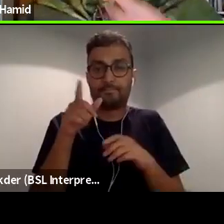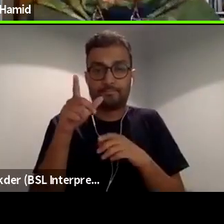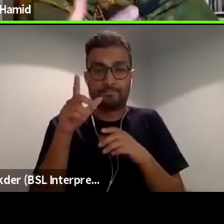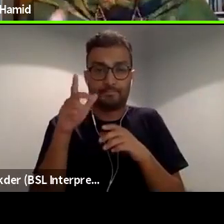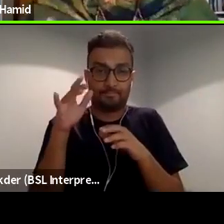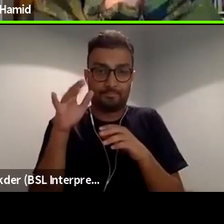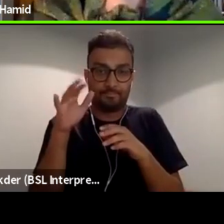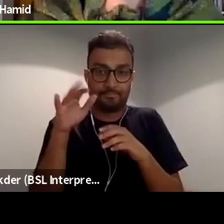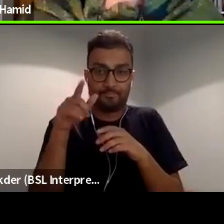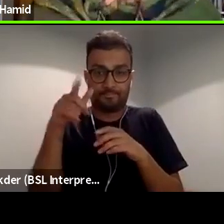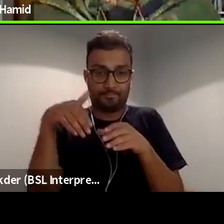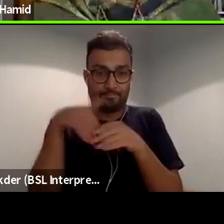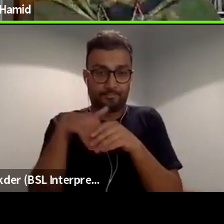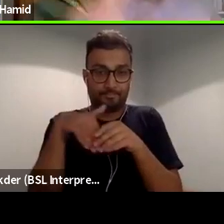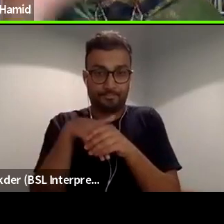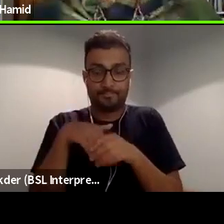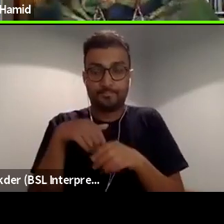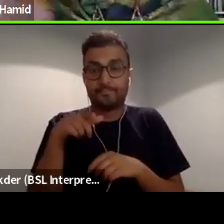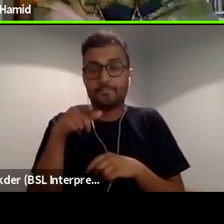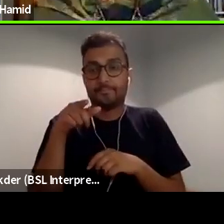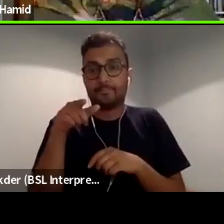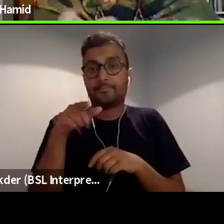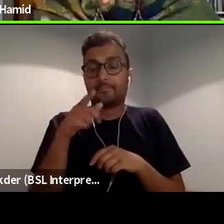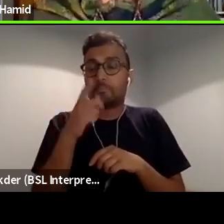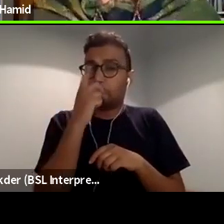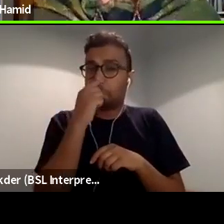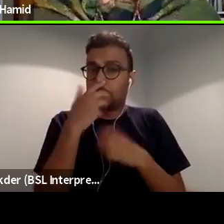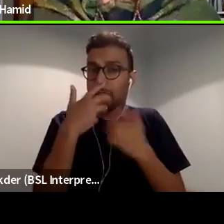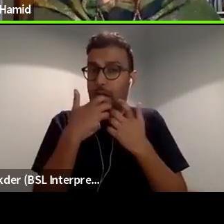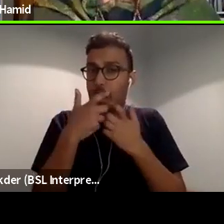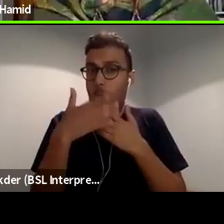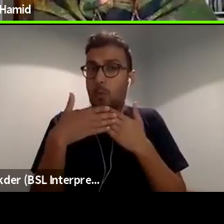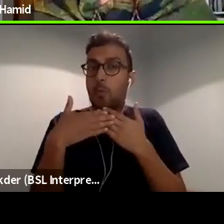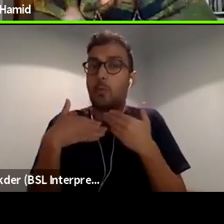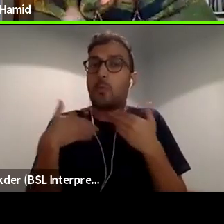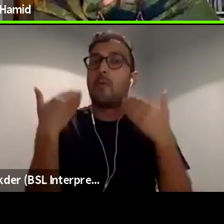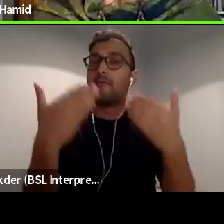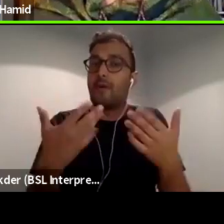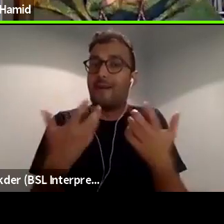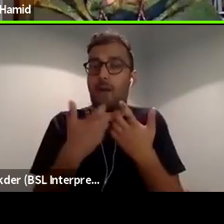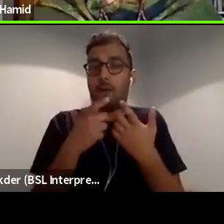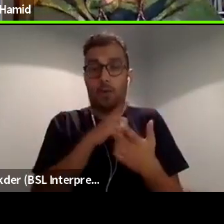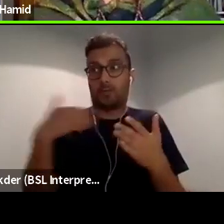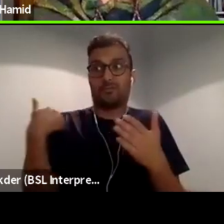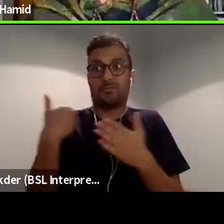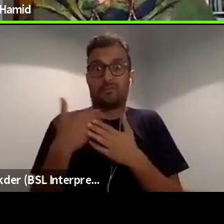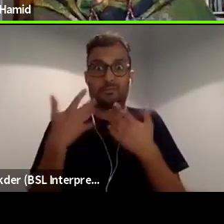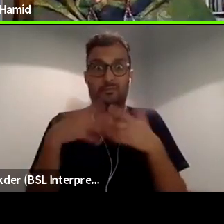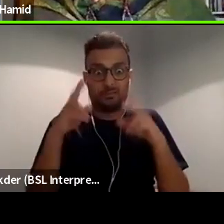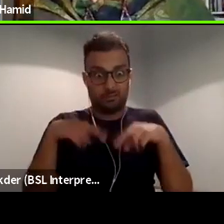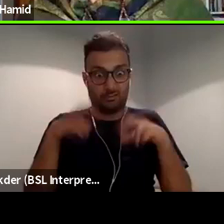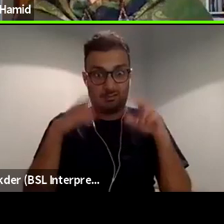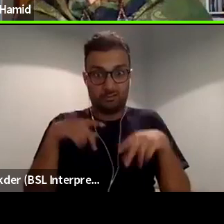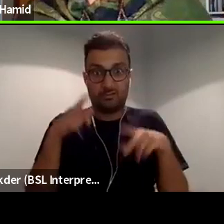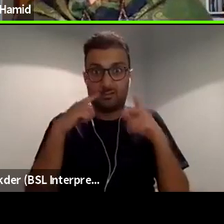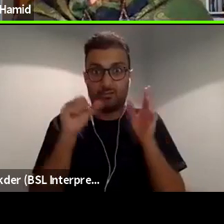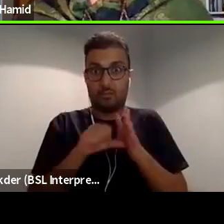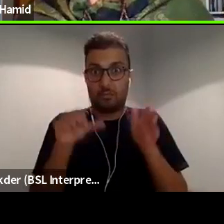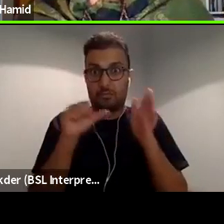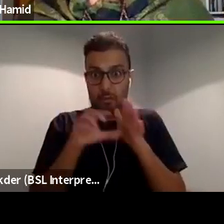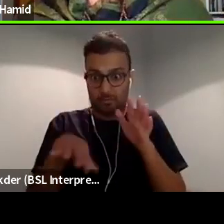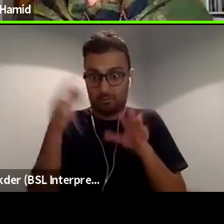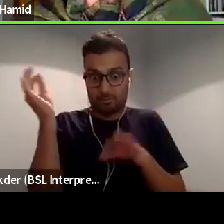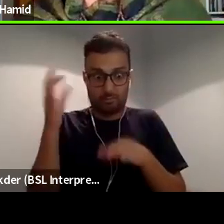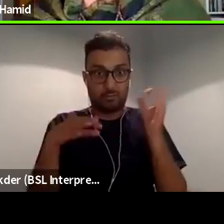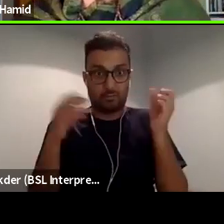links on to possibly moving forward. We've looked at all the problems, but maybe let's look at whether there are changes afoot. And they're